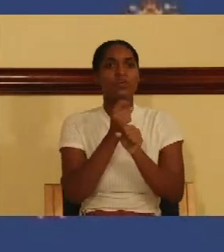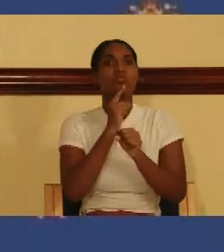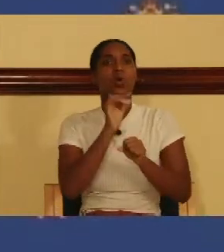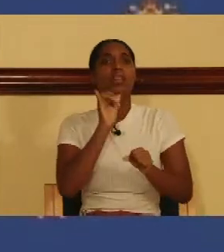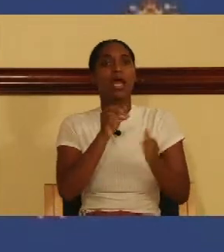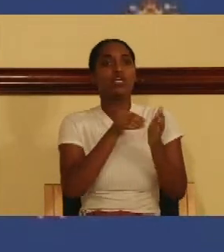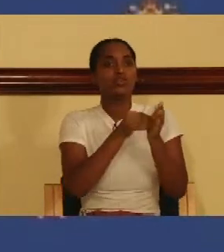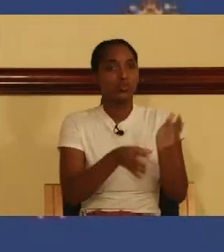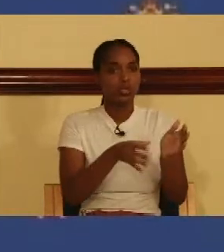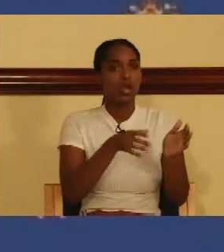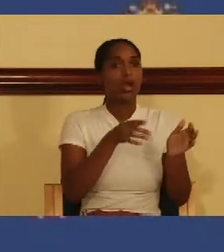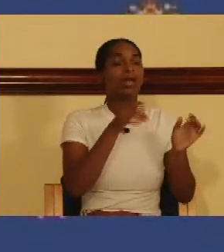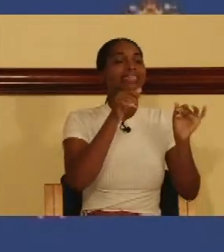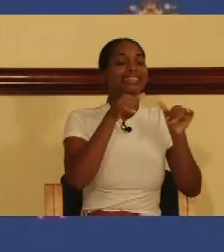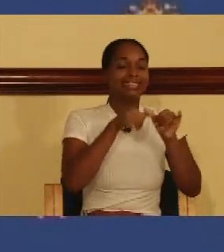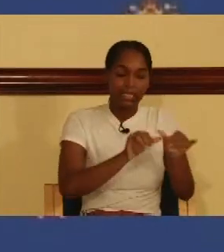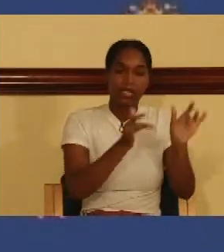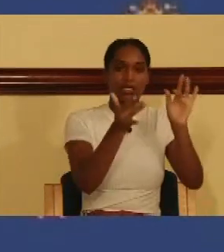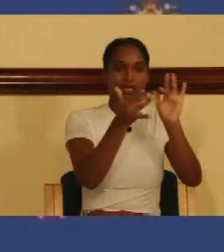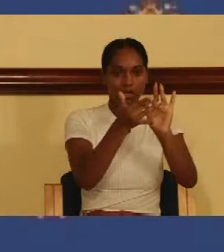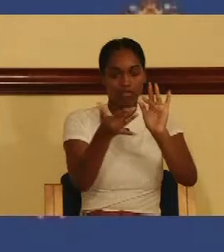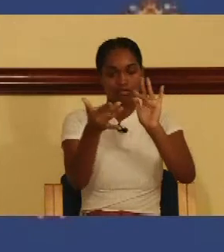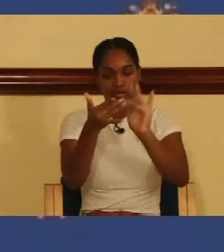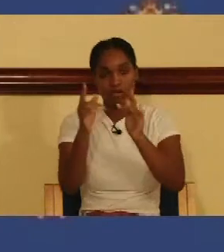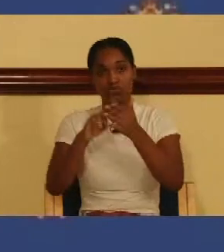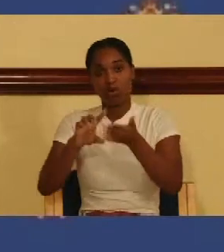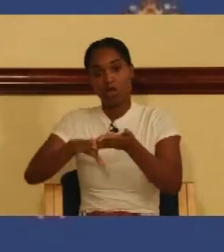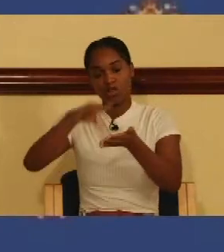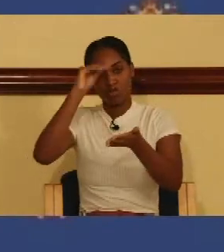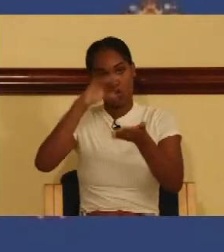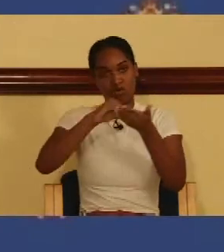remain connected to the teaching learning program